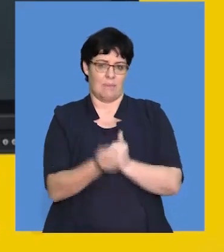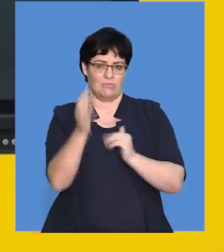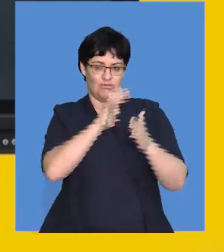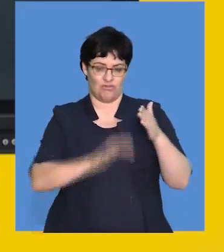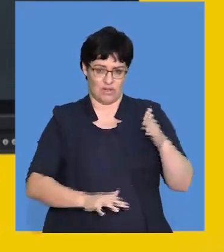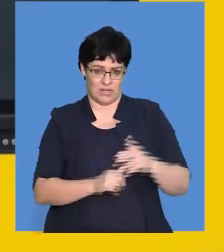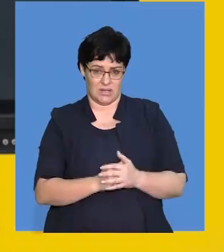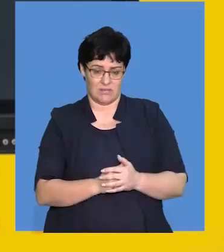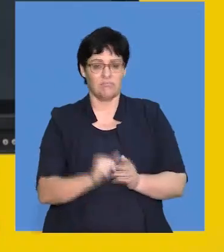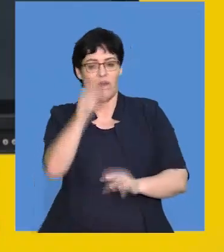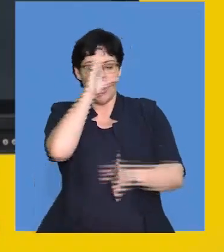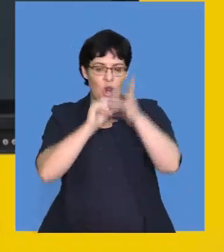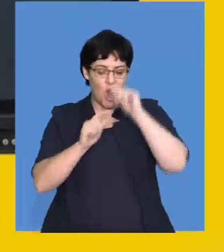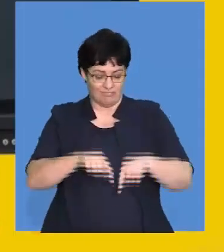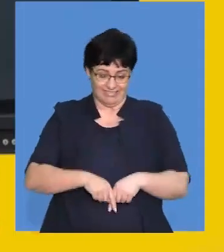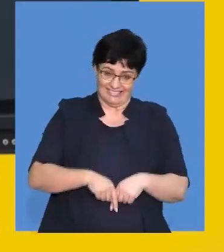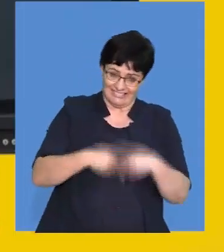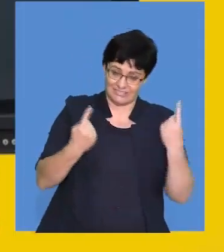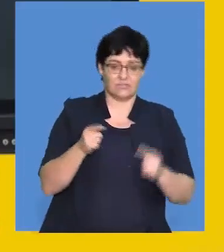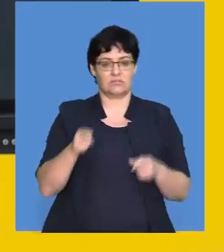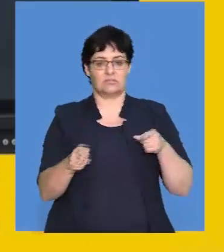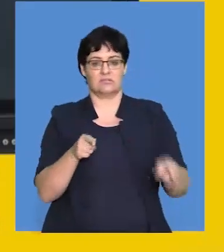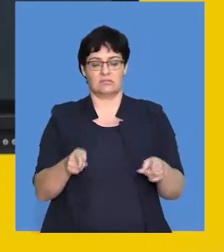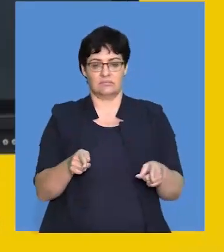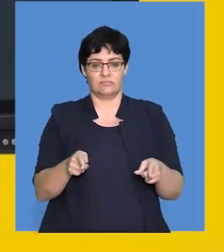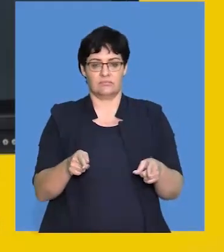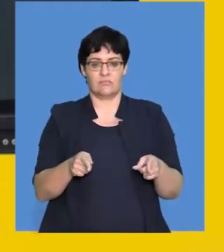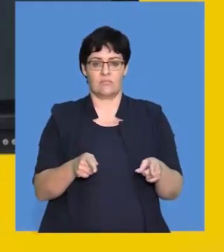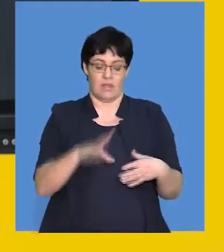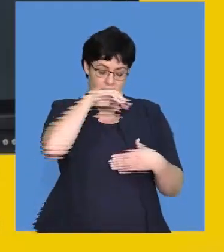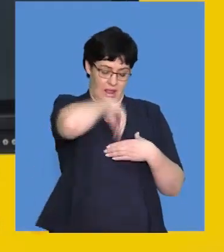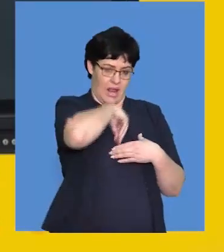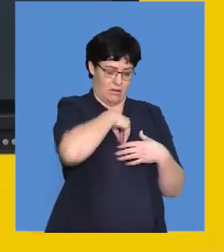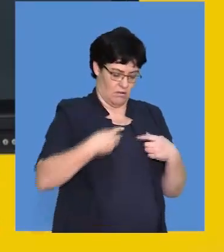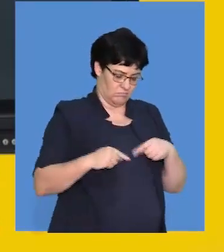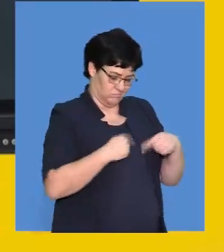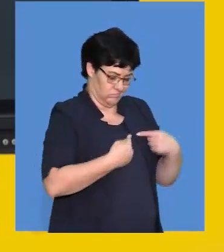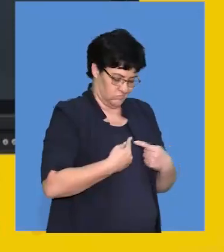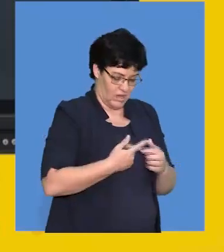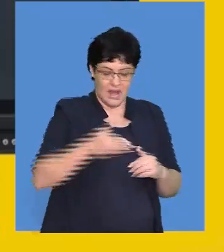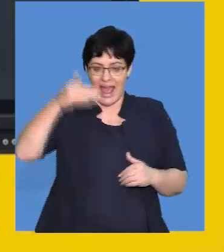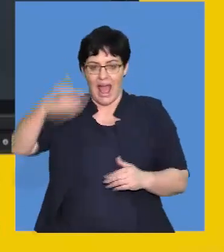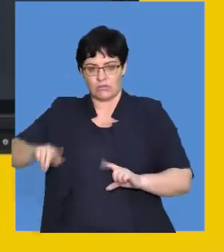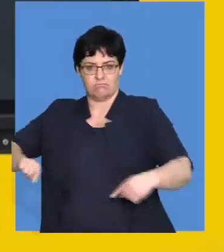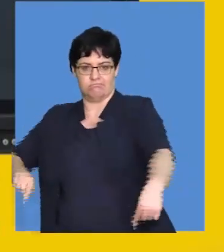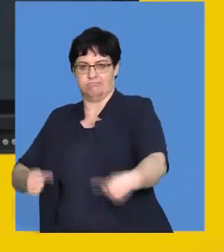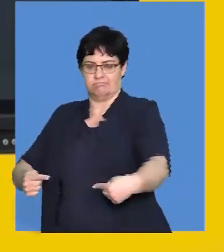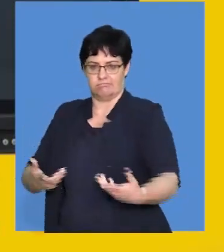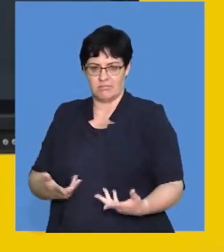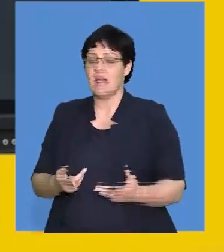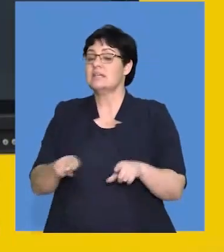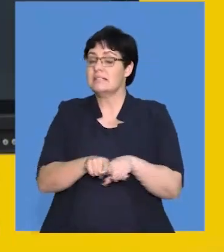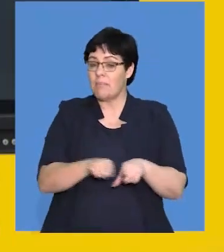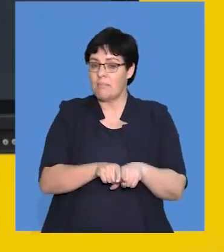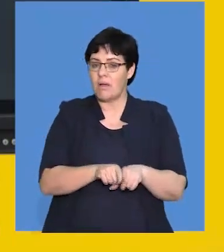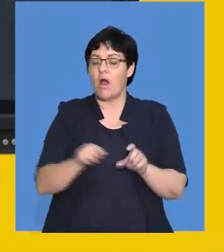story takes place. Please learn to differentiate between inner conflict, outside conflict,